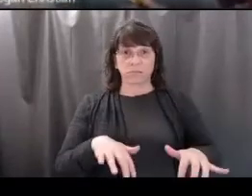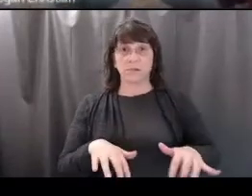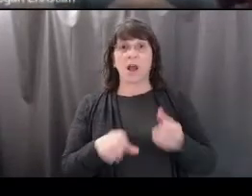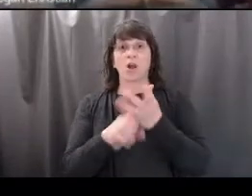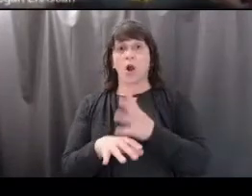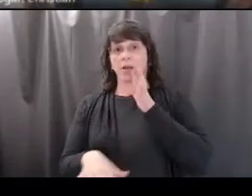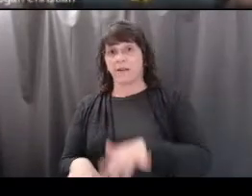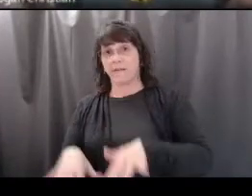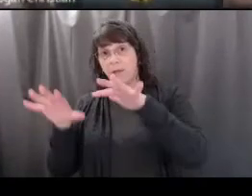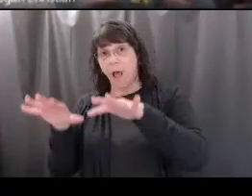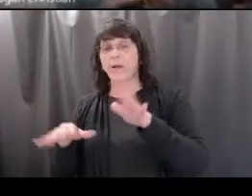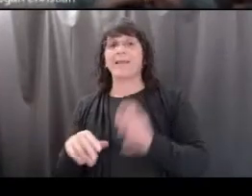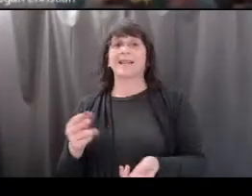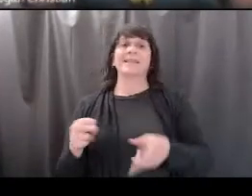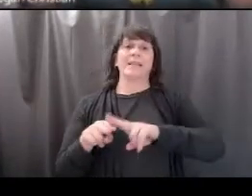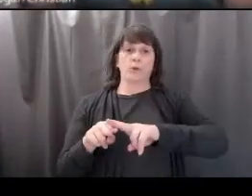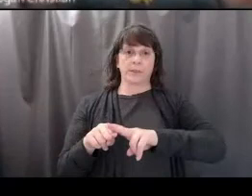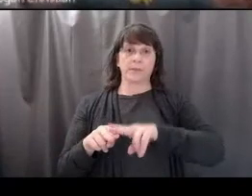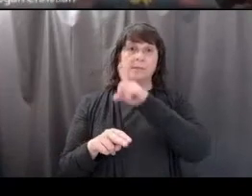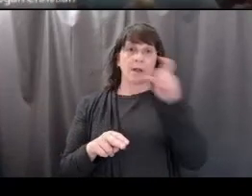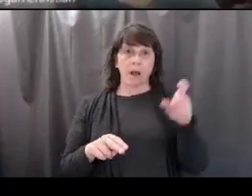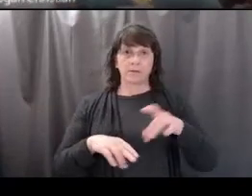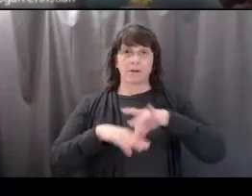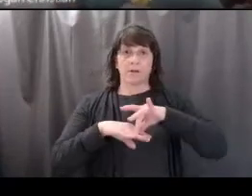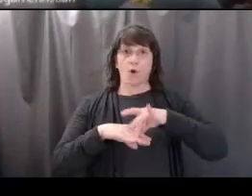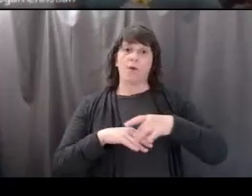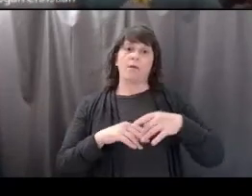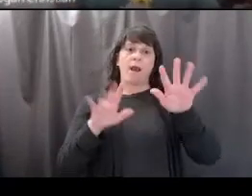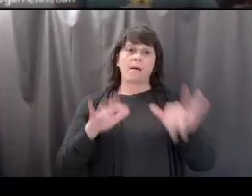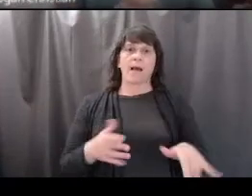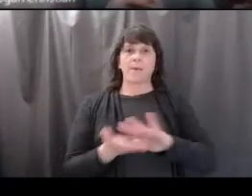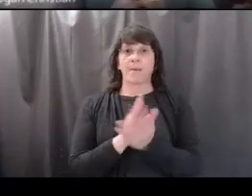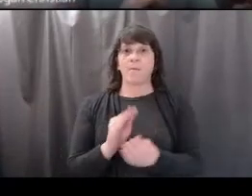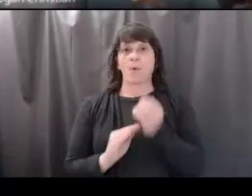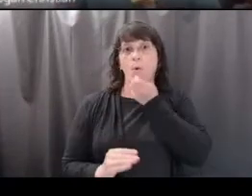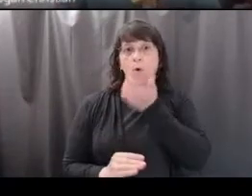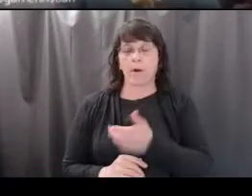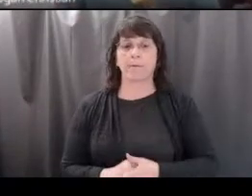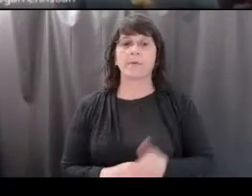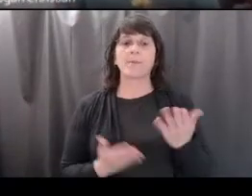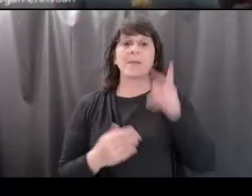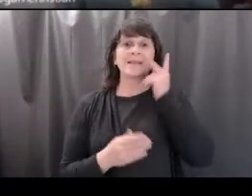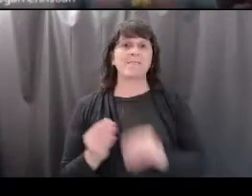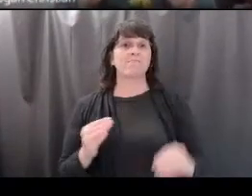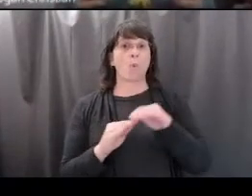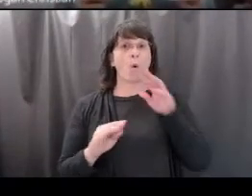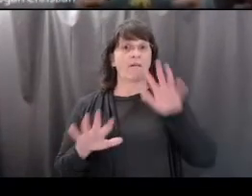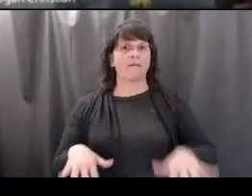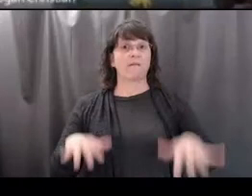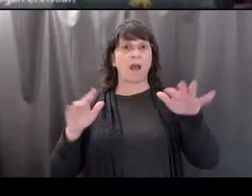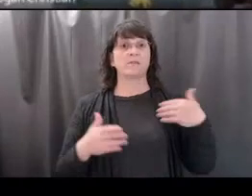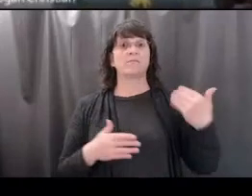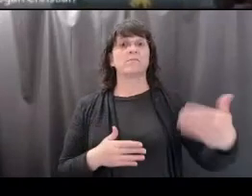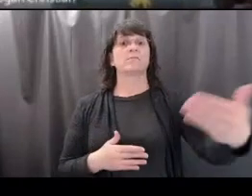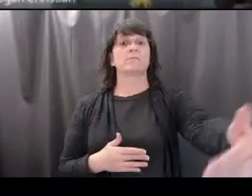and this is increasing as the climate warms. So we might be seeing more floods all the time. Luckily, there's